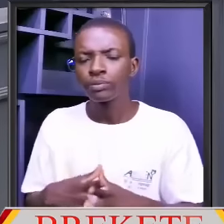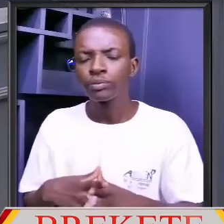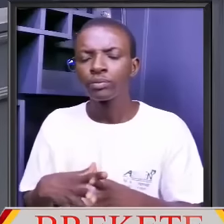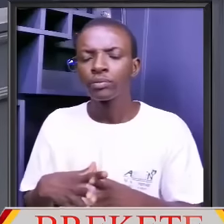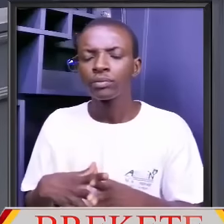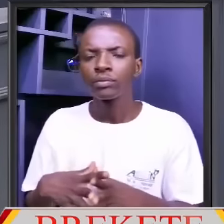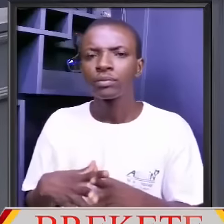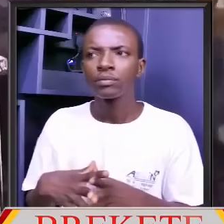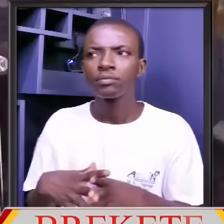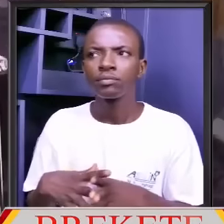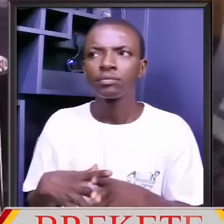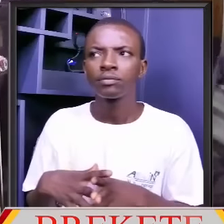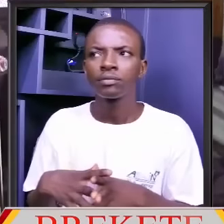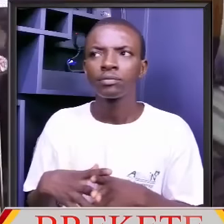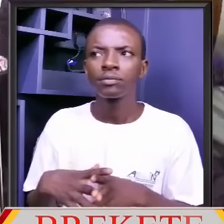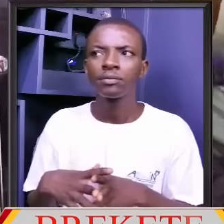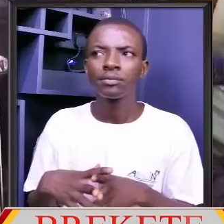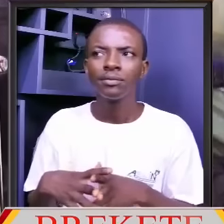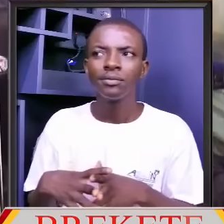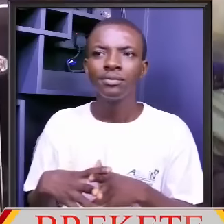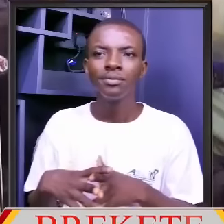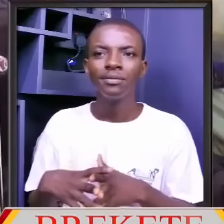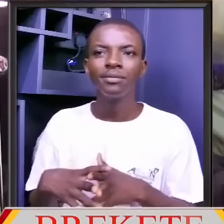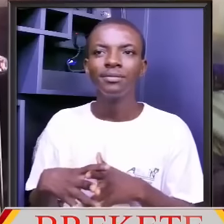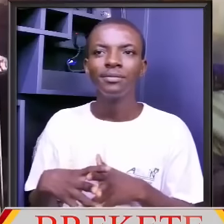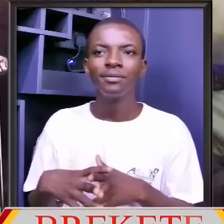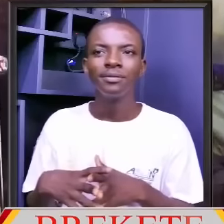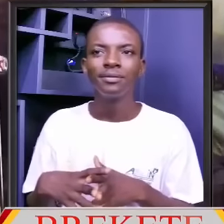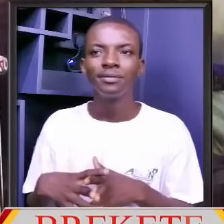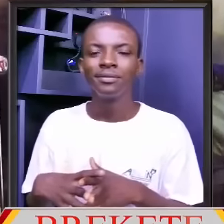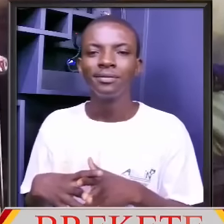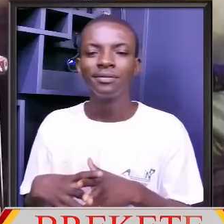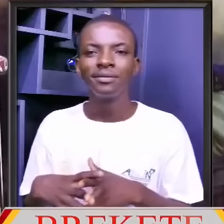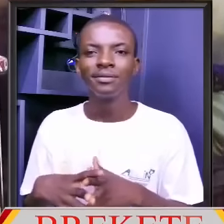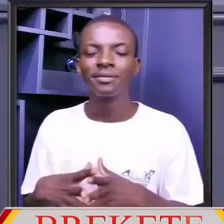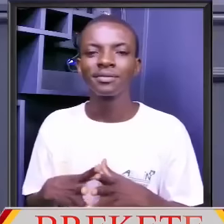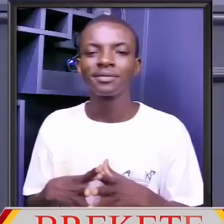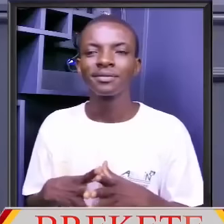mumu. So it's a mumu-es.